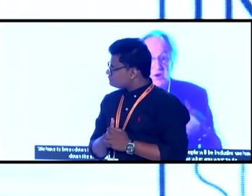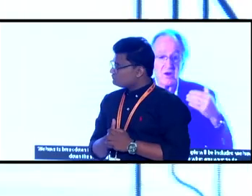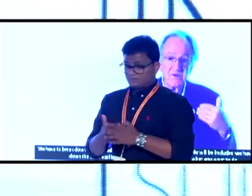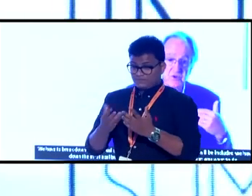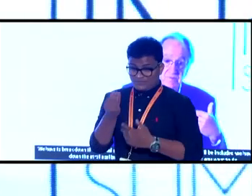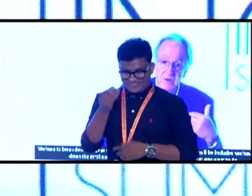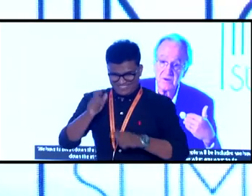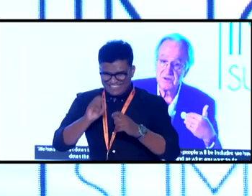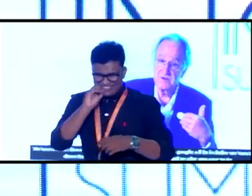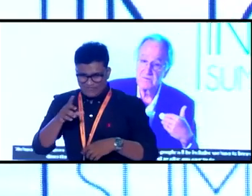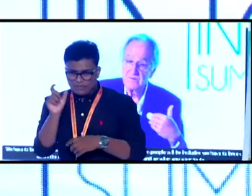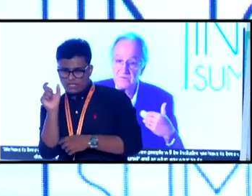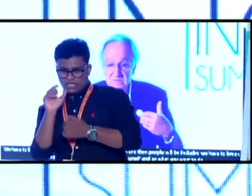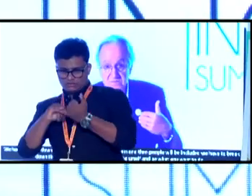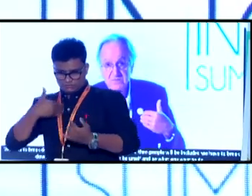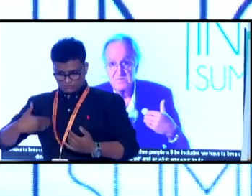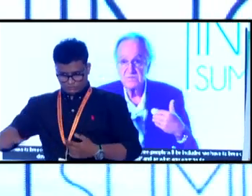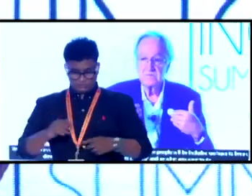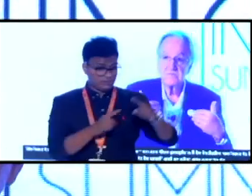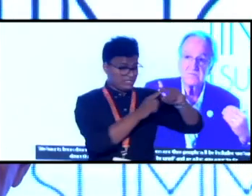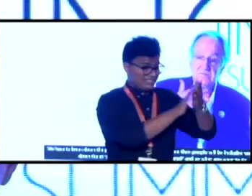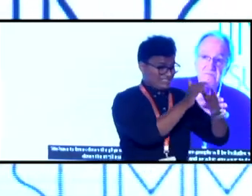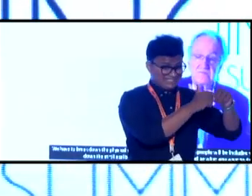The artificial barriers